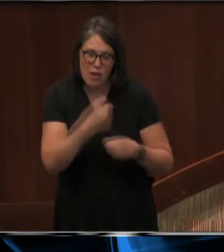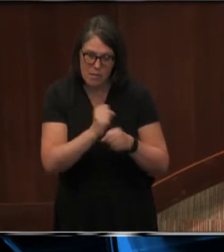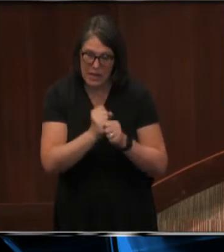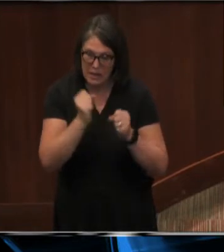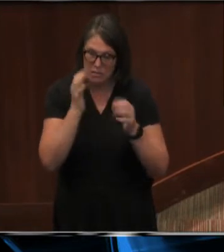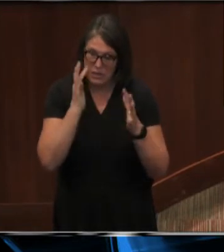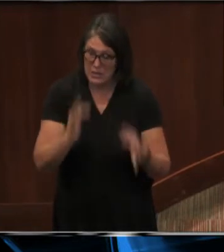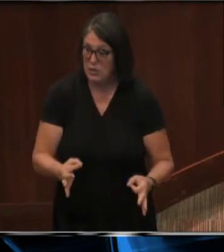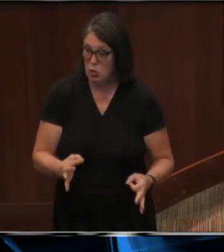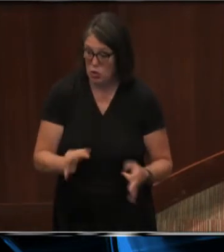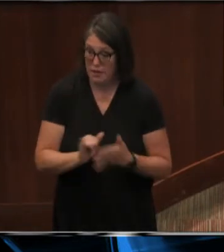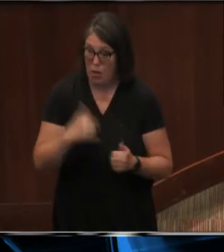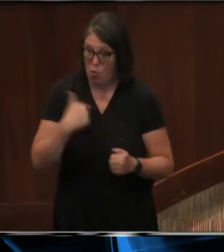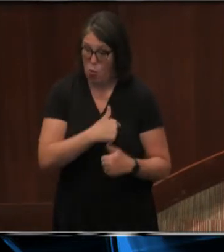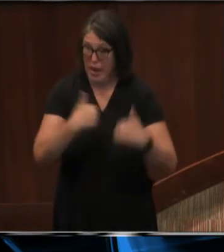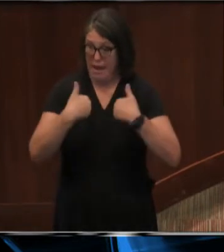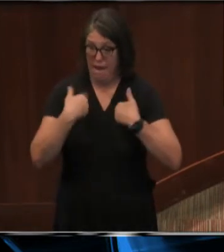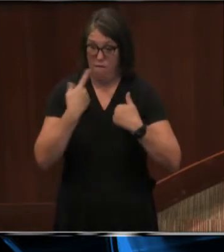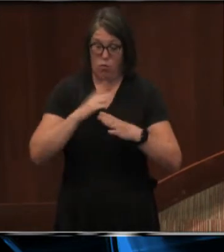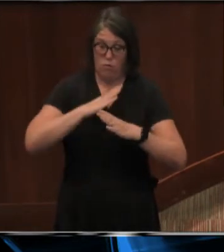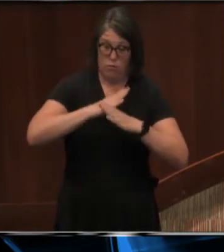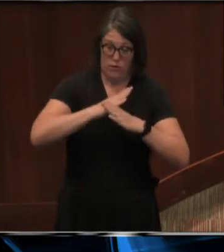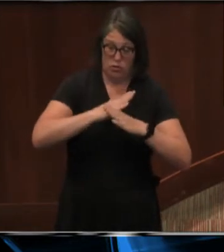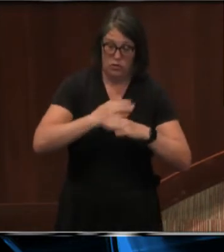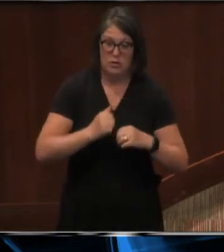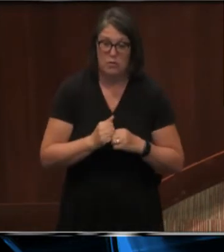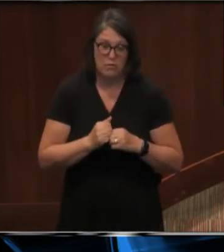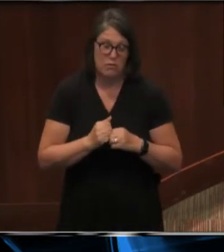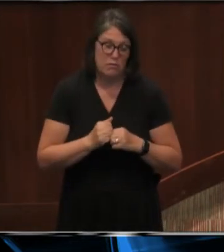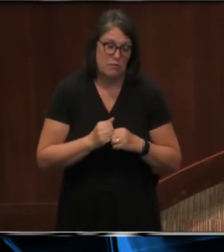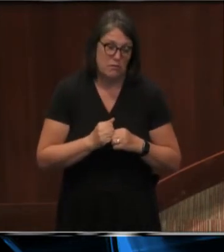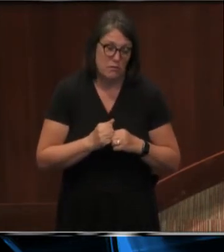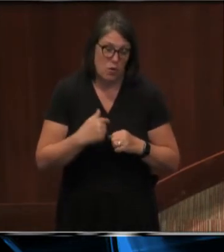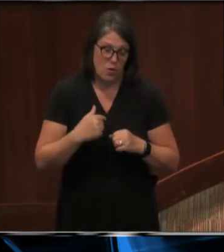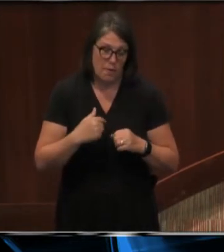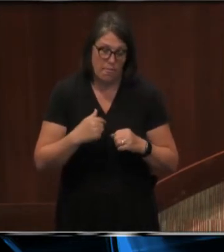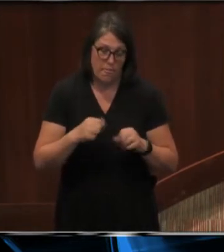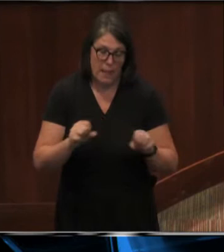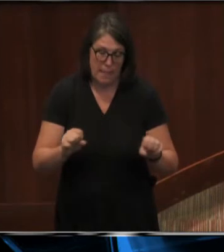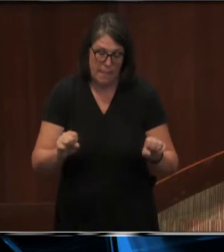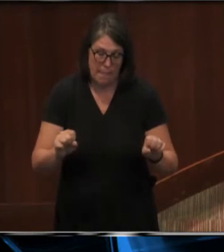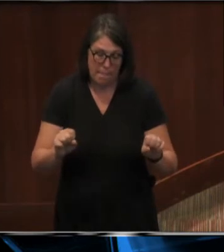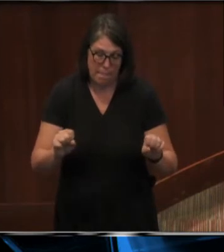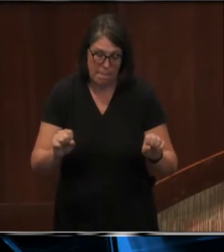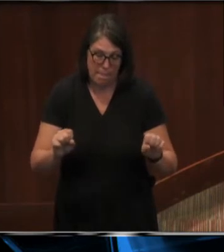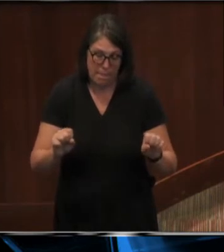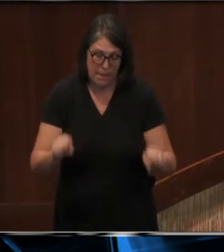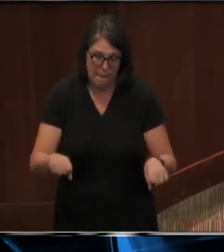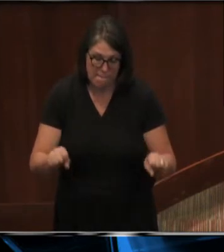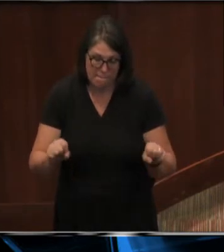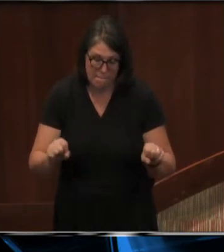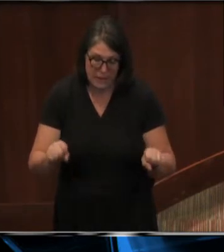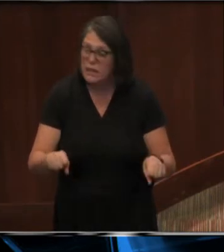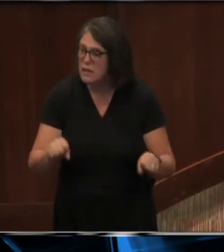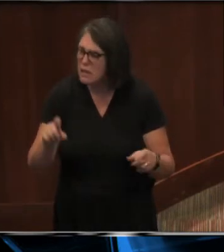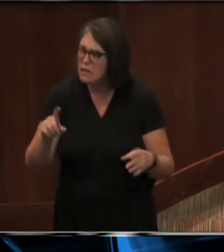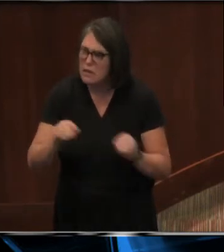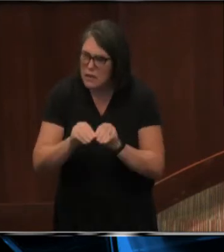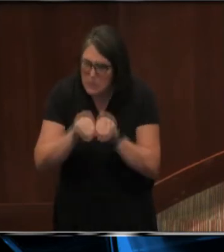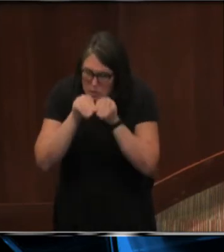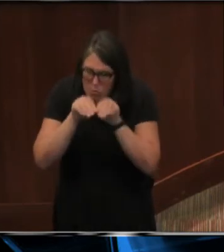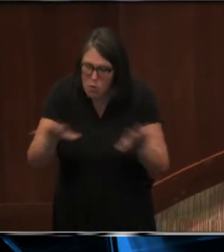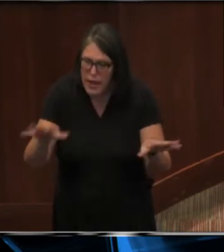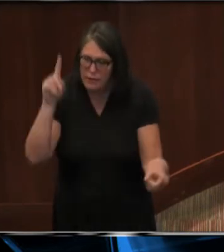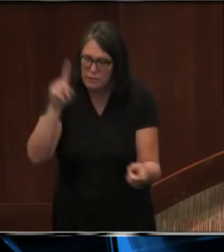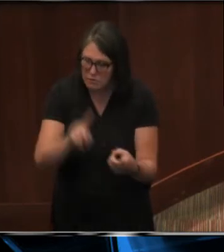have of prevention, we drop the ability, we decrease the spread of